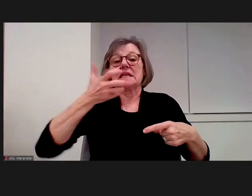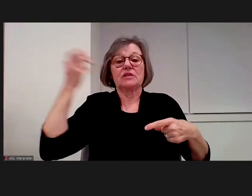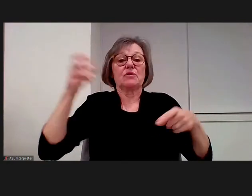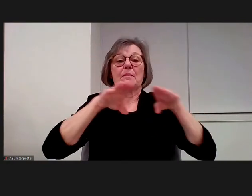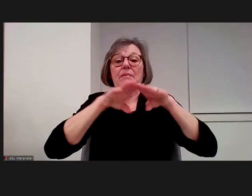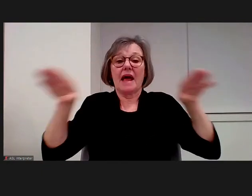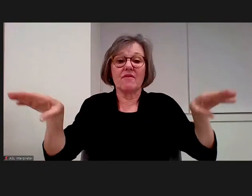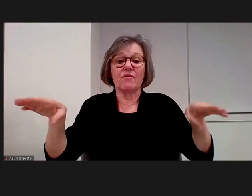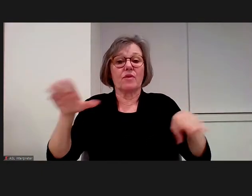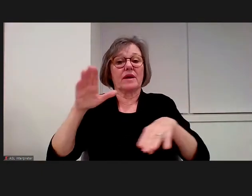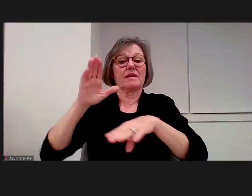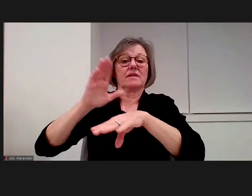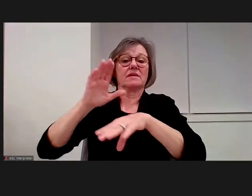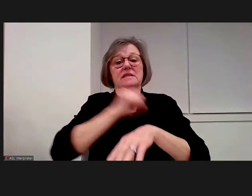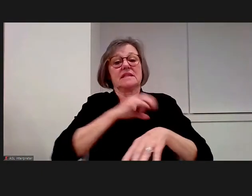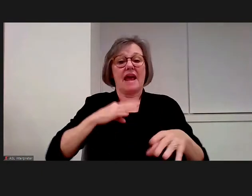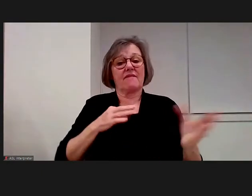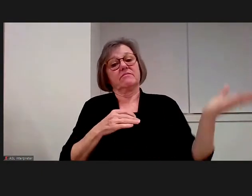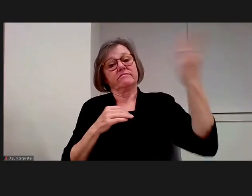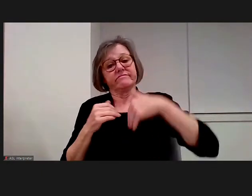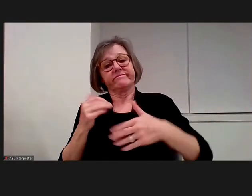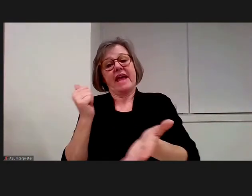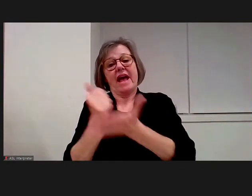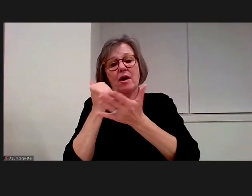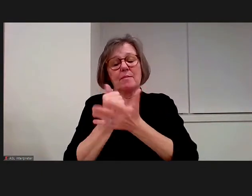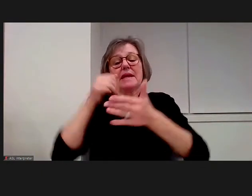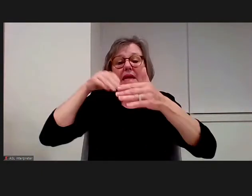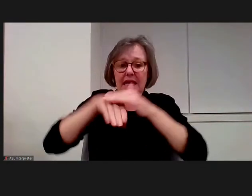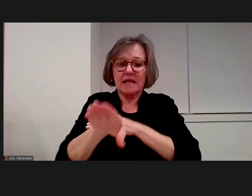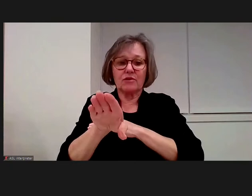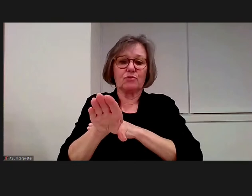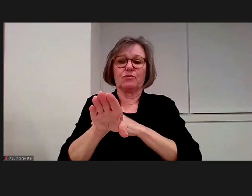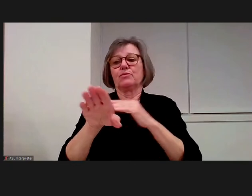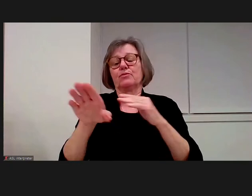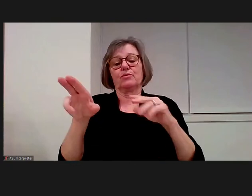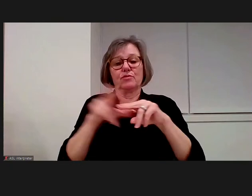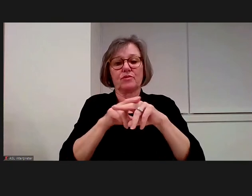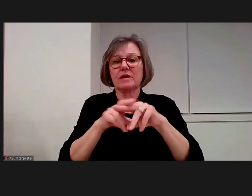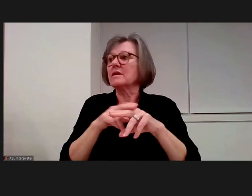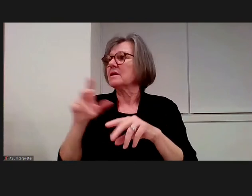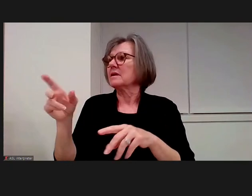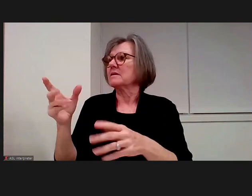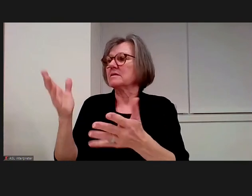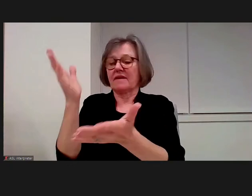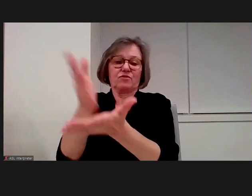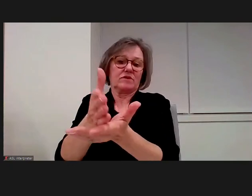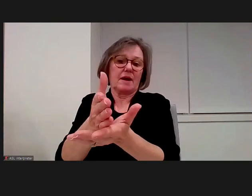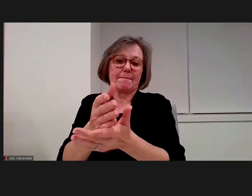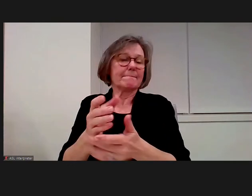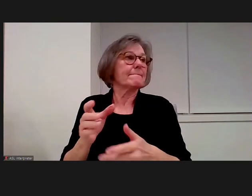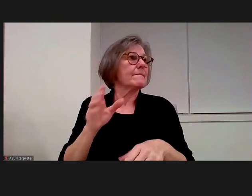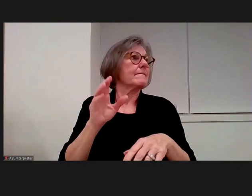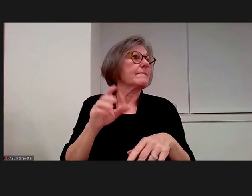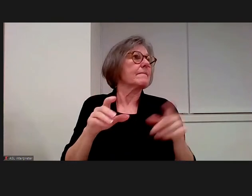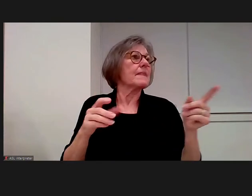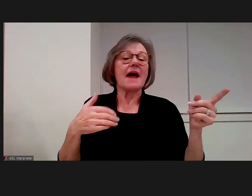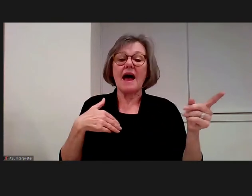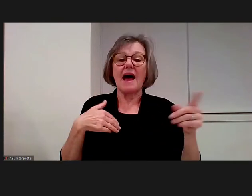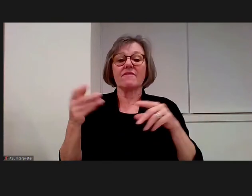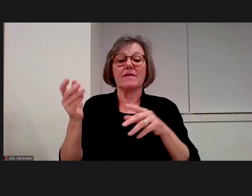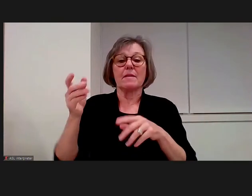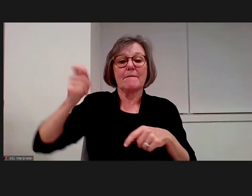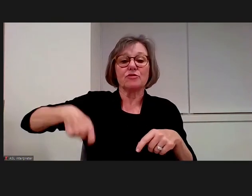to get the agent up to help them get into the train station. Also, please conclude. When you have